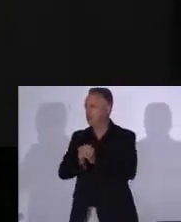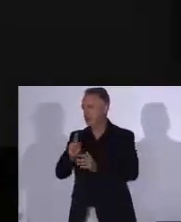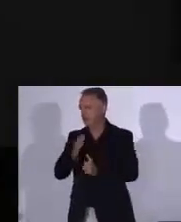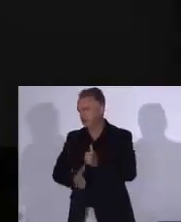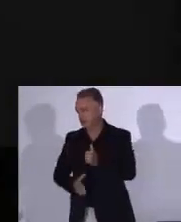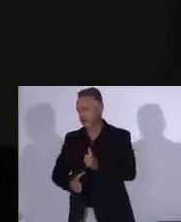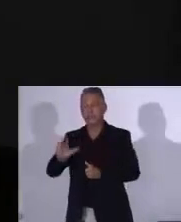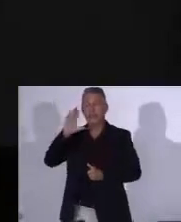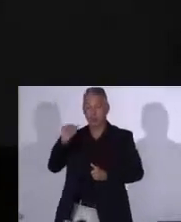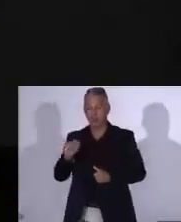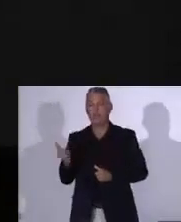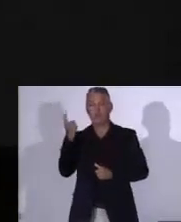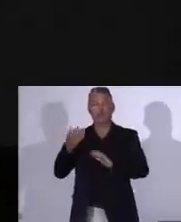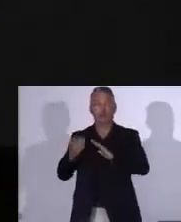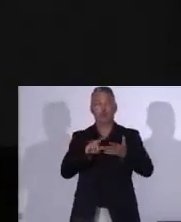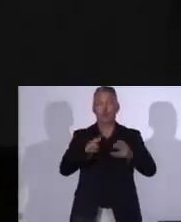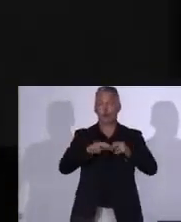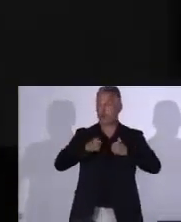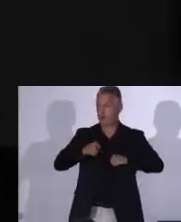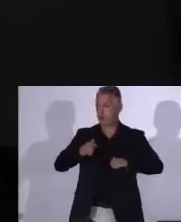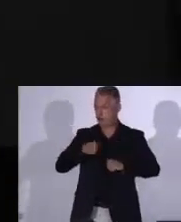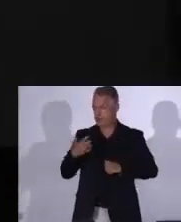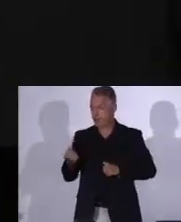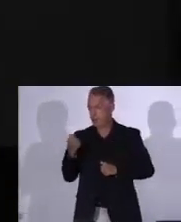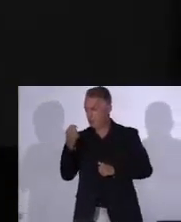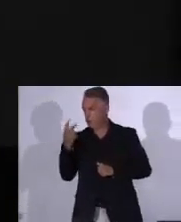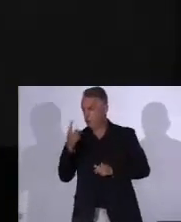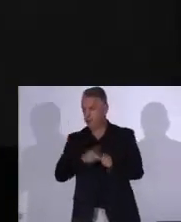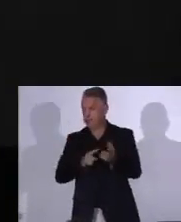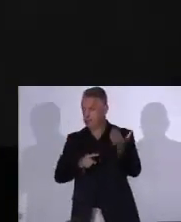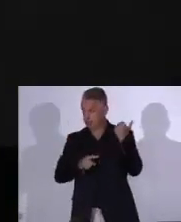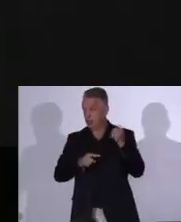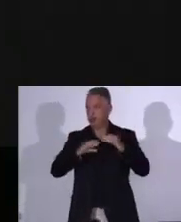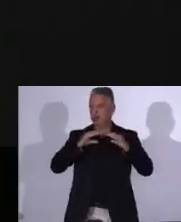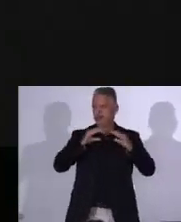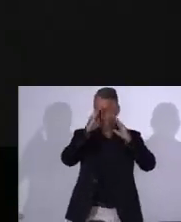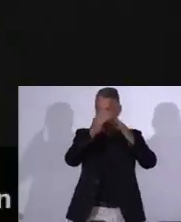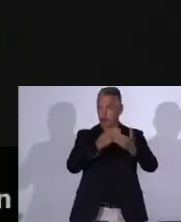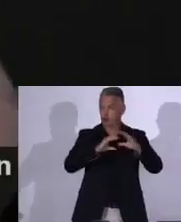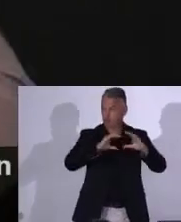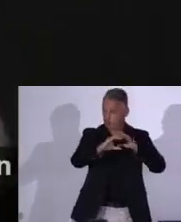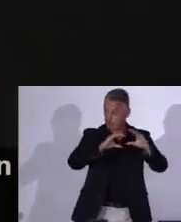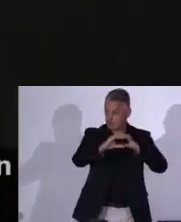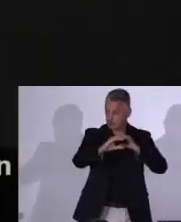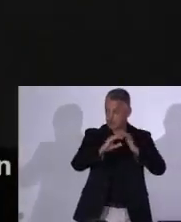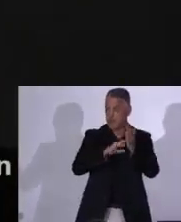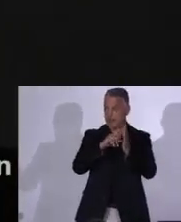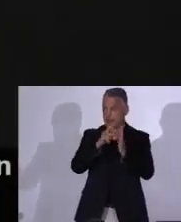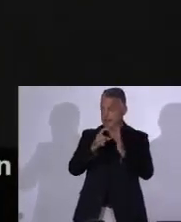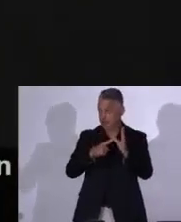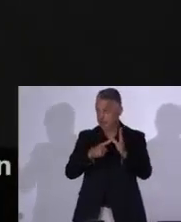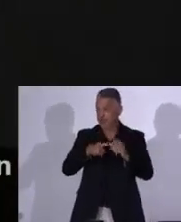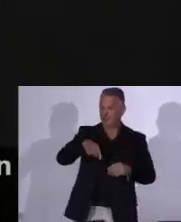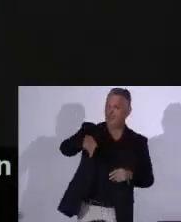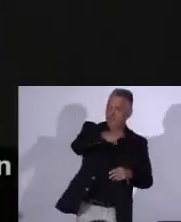community of practice that we actually ran almost 2 years ago was focused on media and comms. And so ideally, those networks